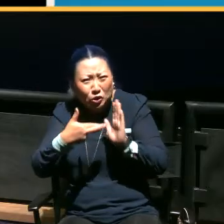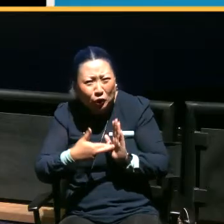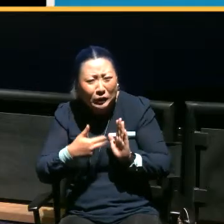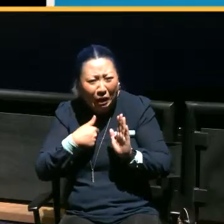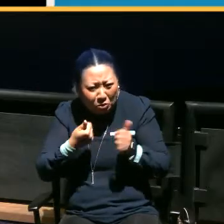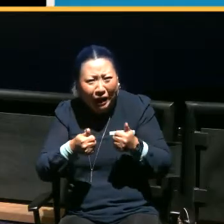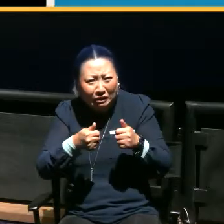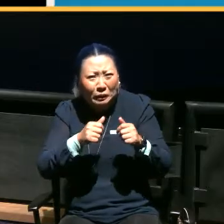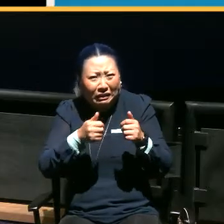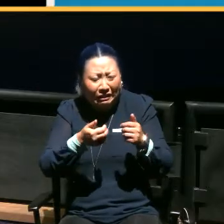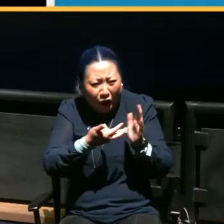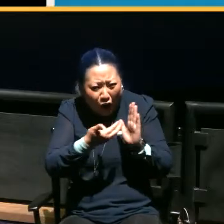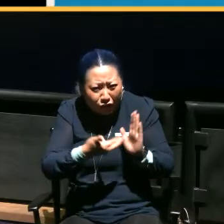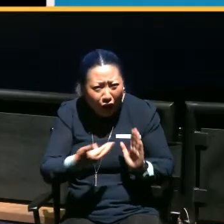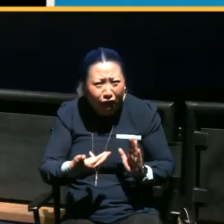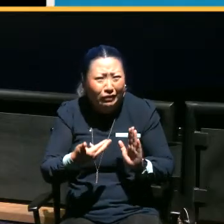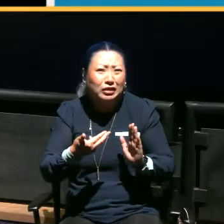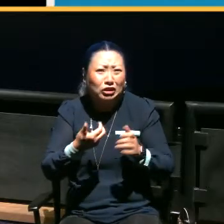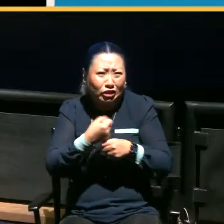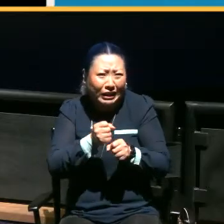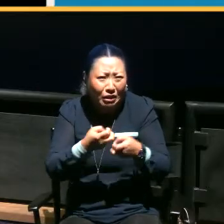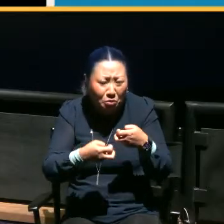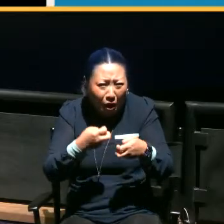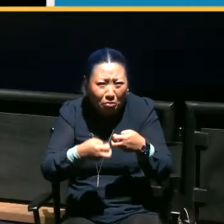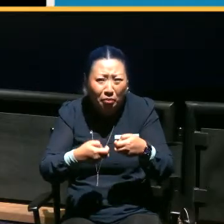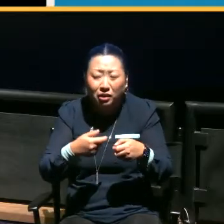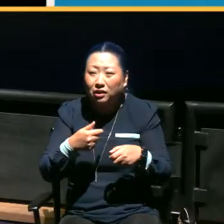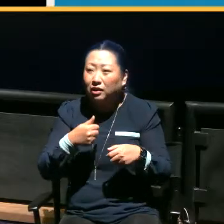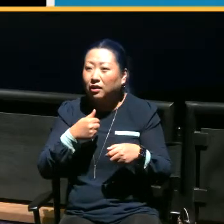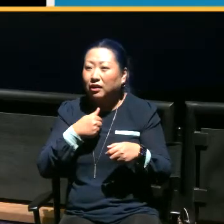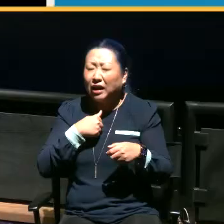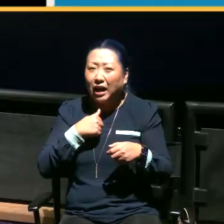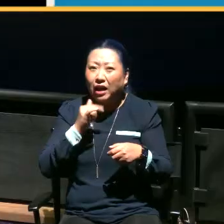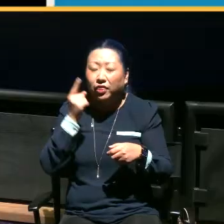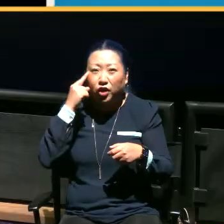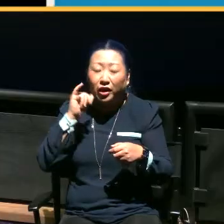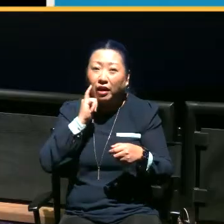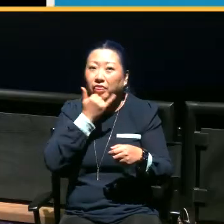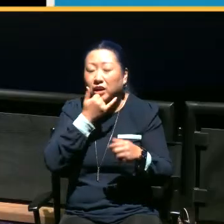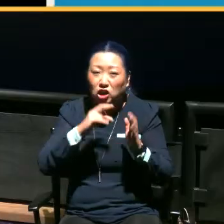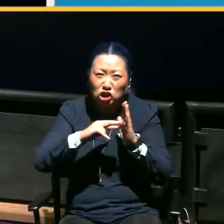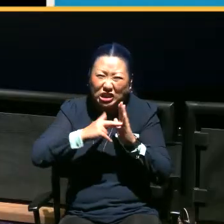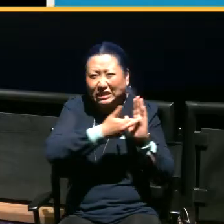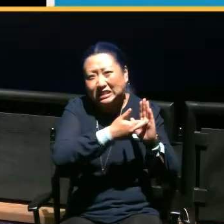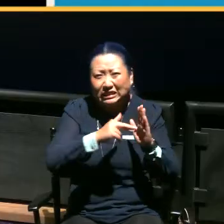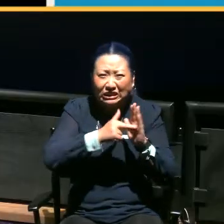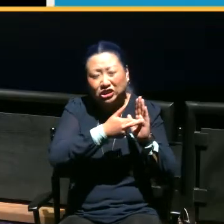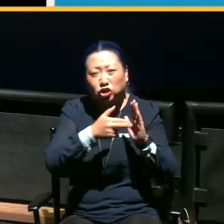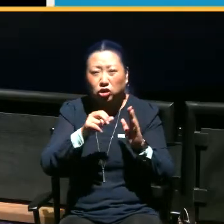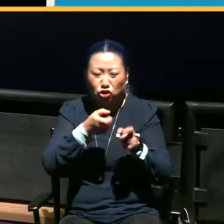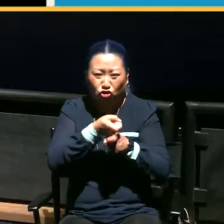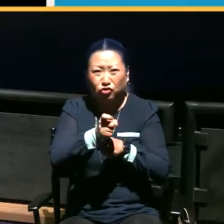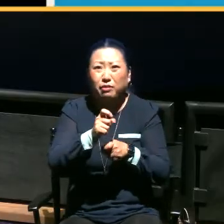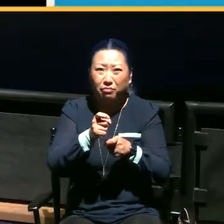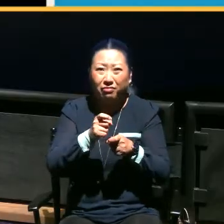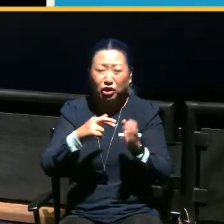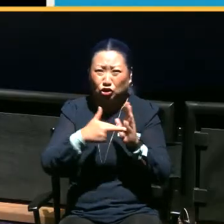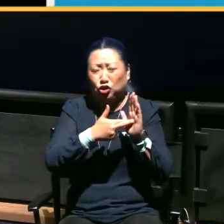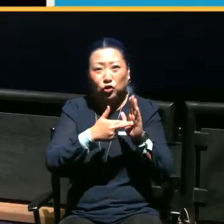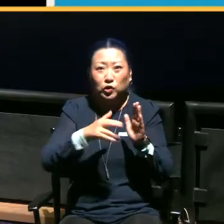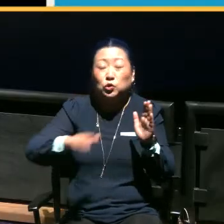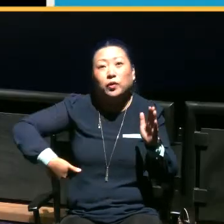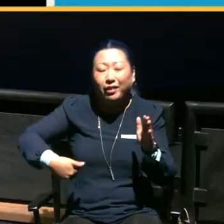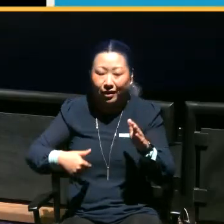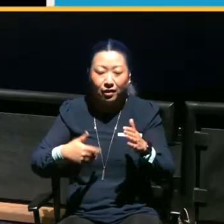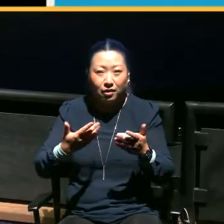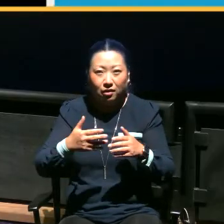I am creating the problem here. And I just said I don't want to strip the thing. Well, too late, Mike. You've already done that. Okay, and there's